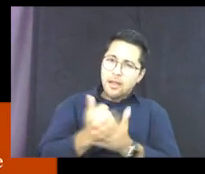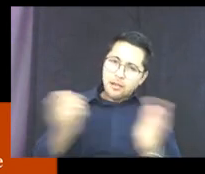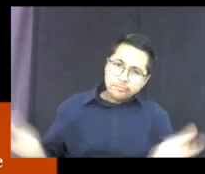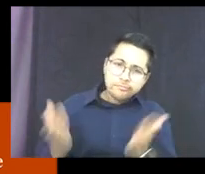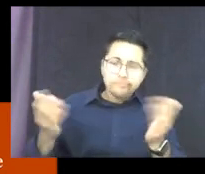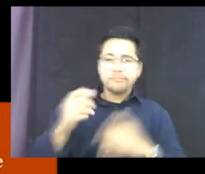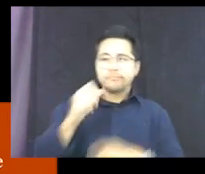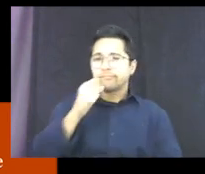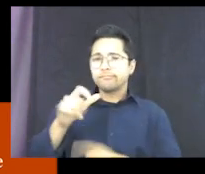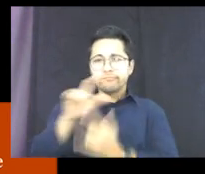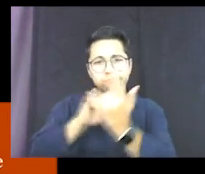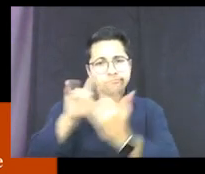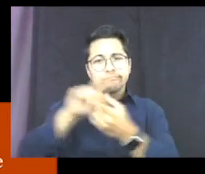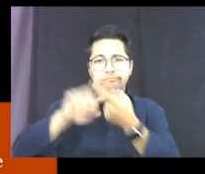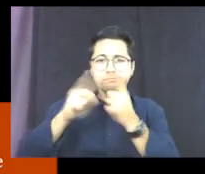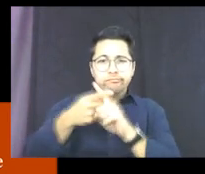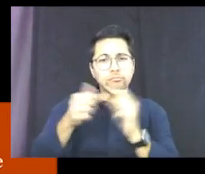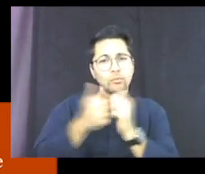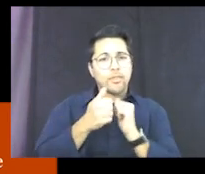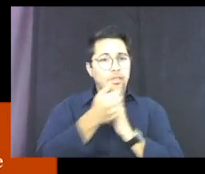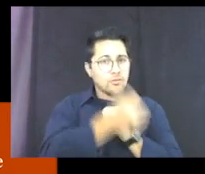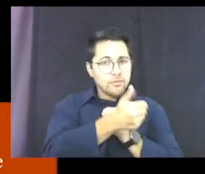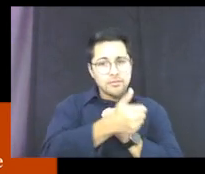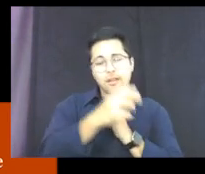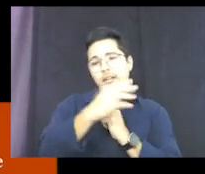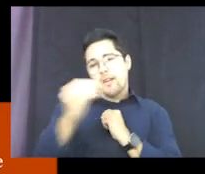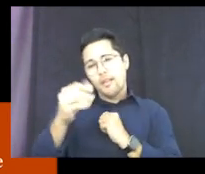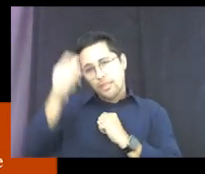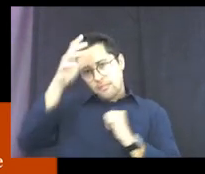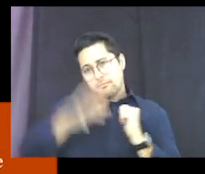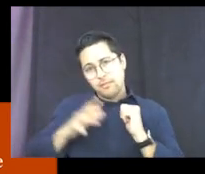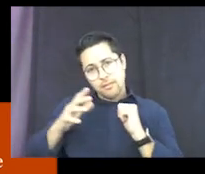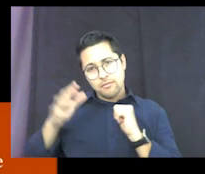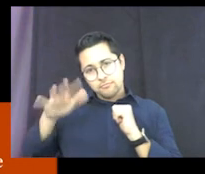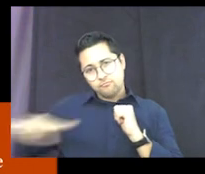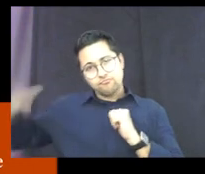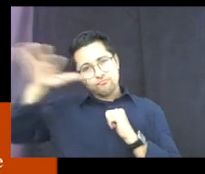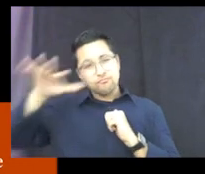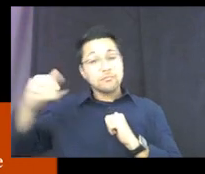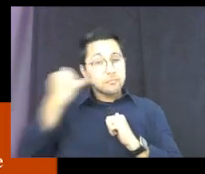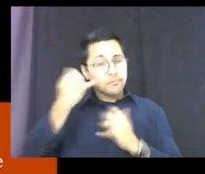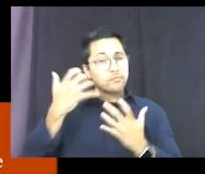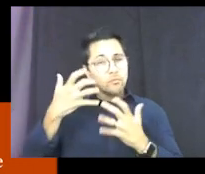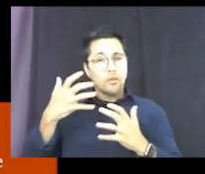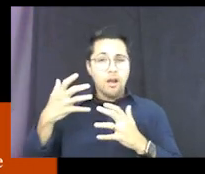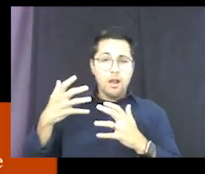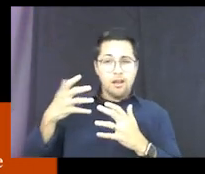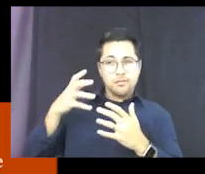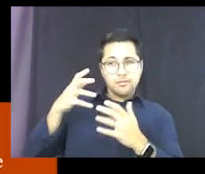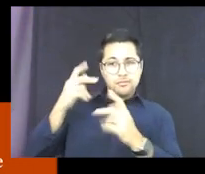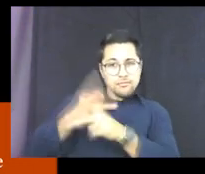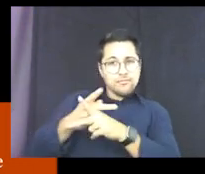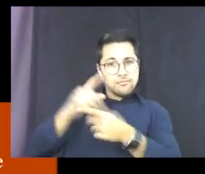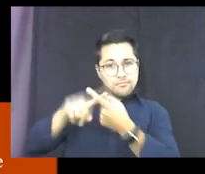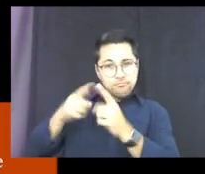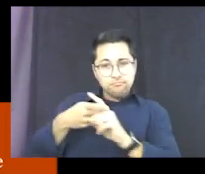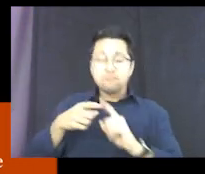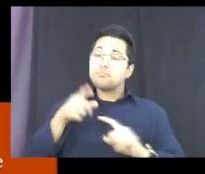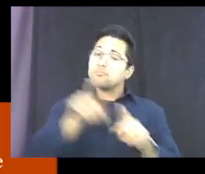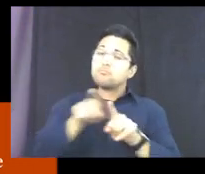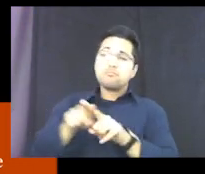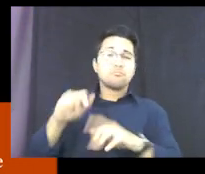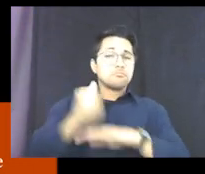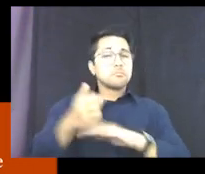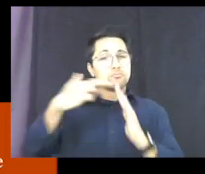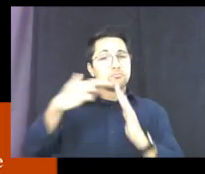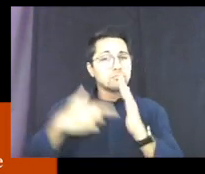non-romantic friendships between yourself and the male majority if you want to pursue those friendships, and to establish social guidelines for